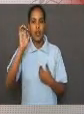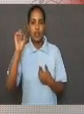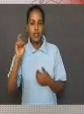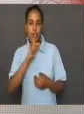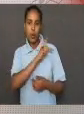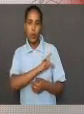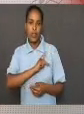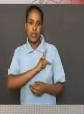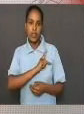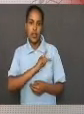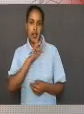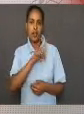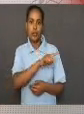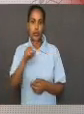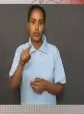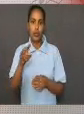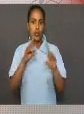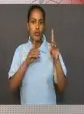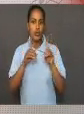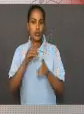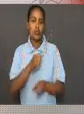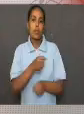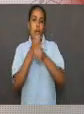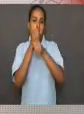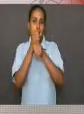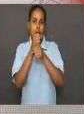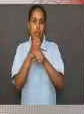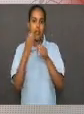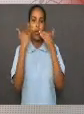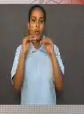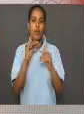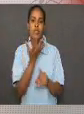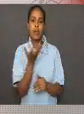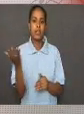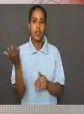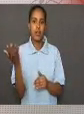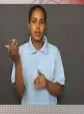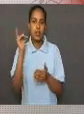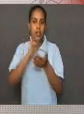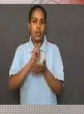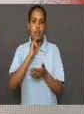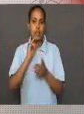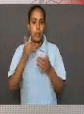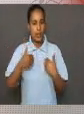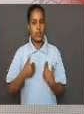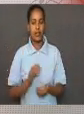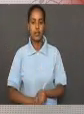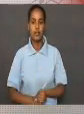Extensive properties are those that do depend on the amount of substance that is